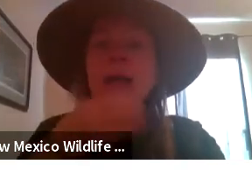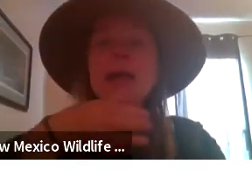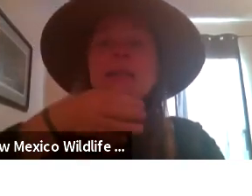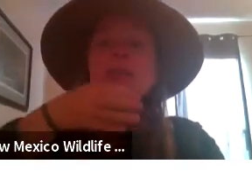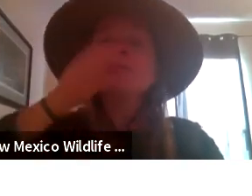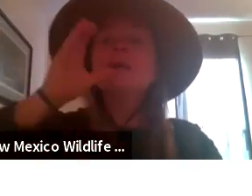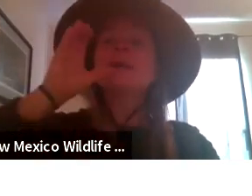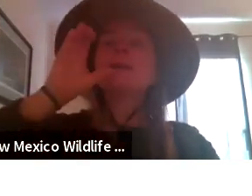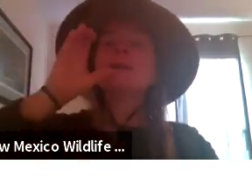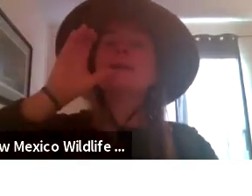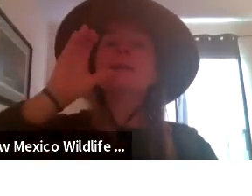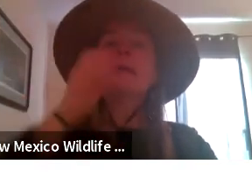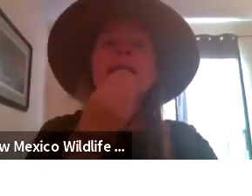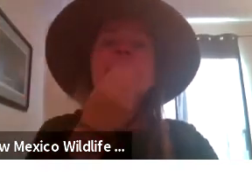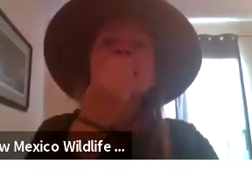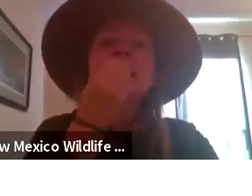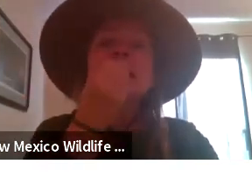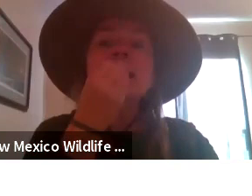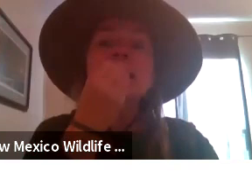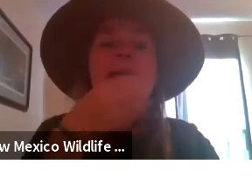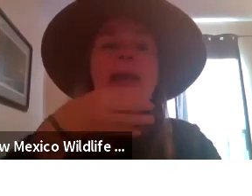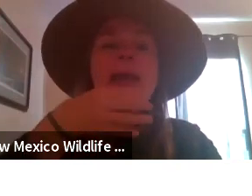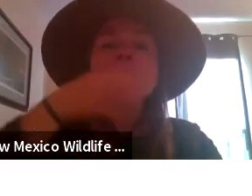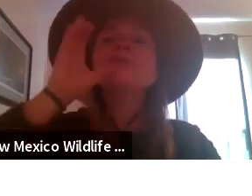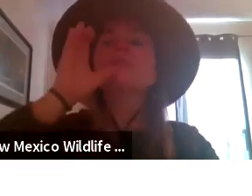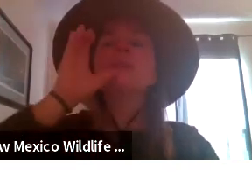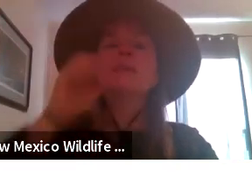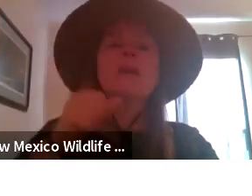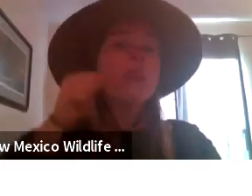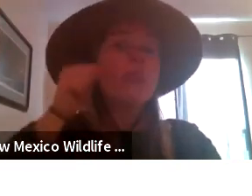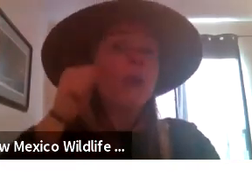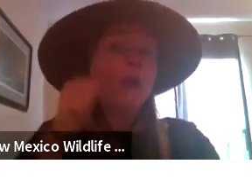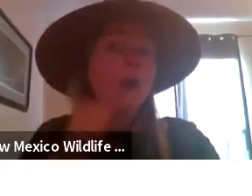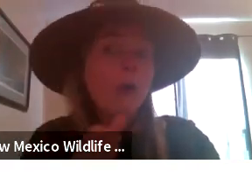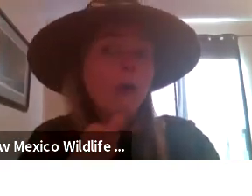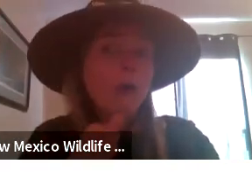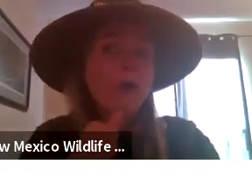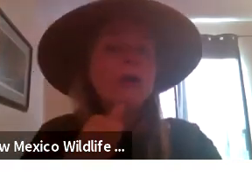Eat and drink. Eat and drink.